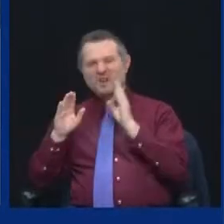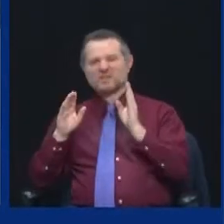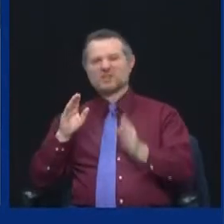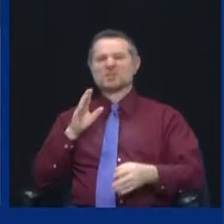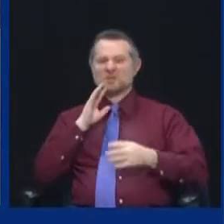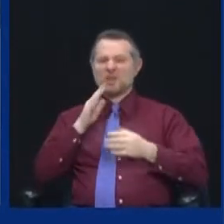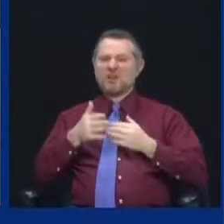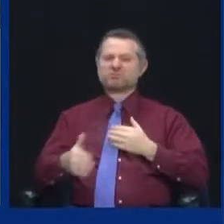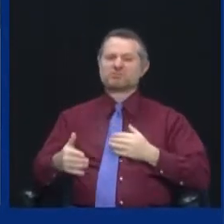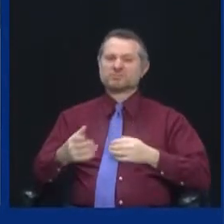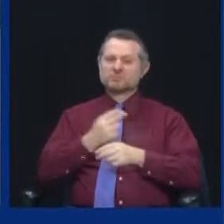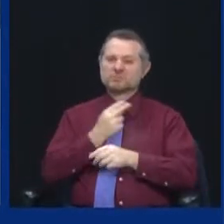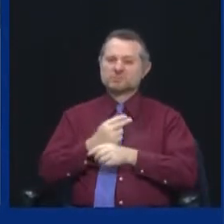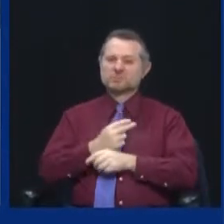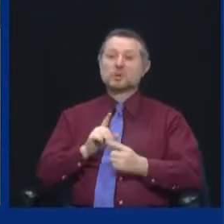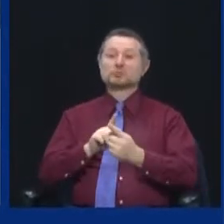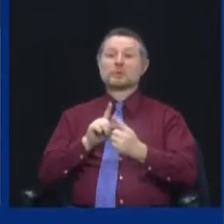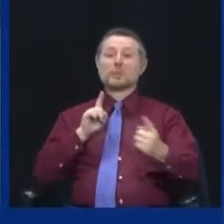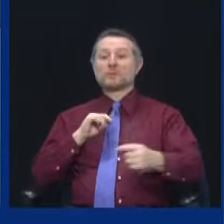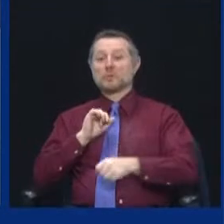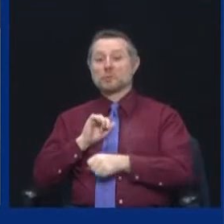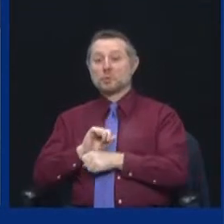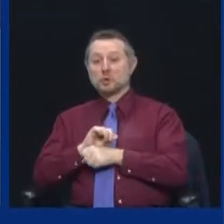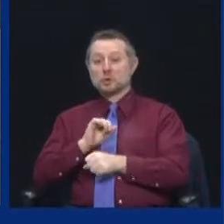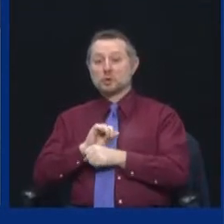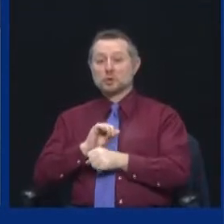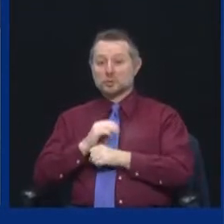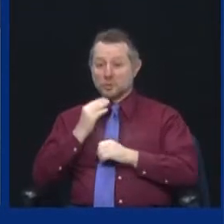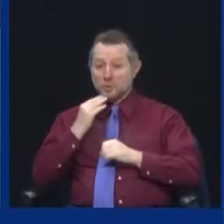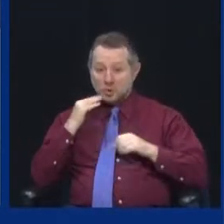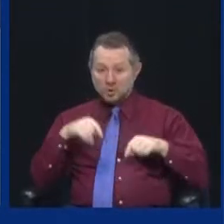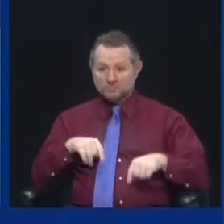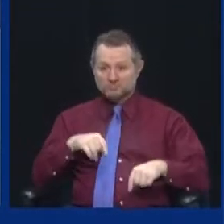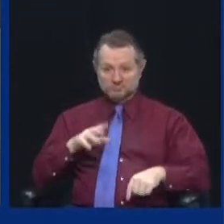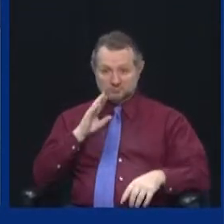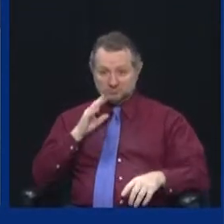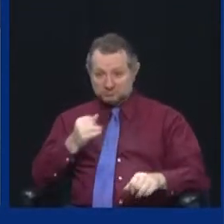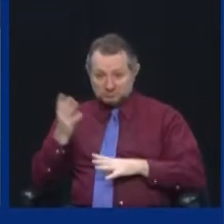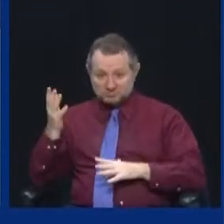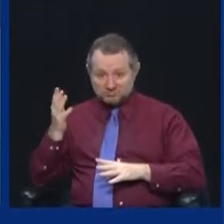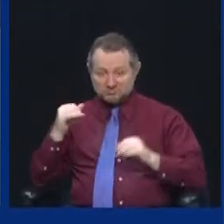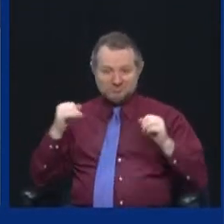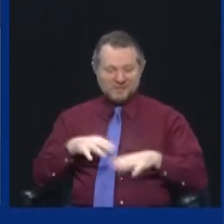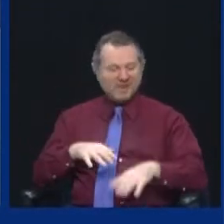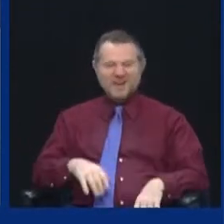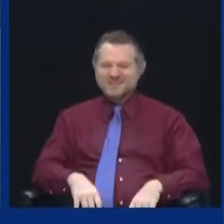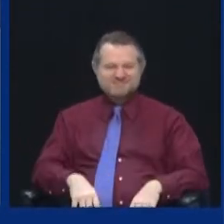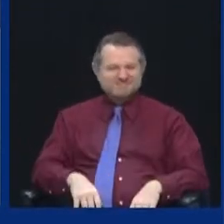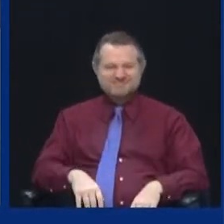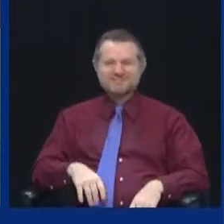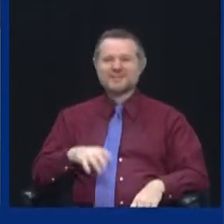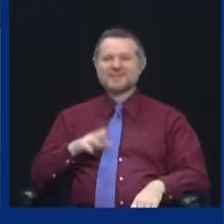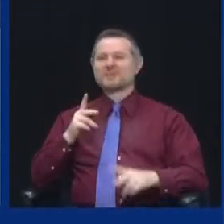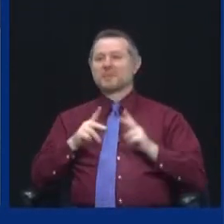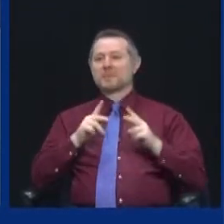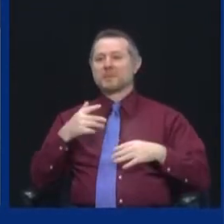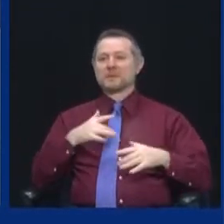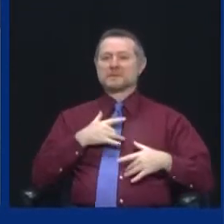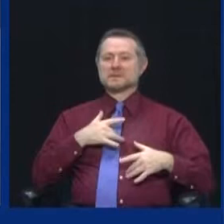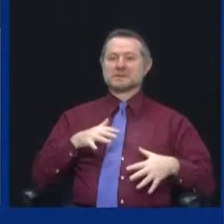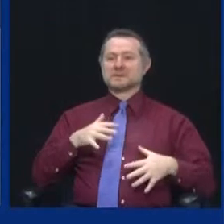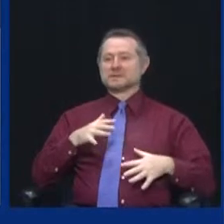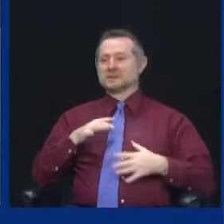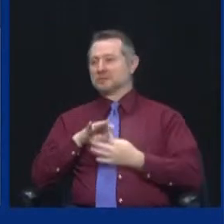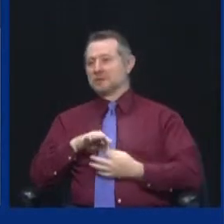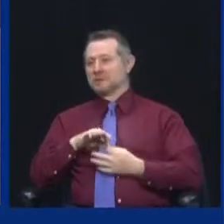working back in a can. You're not going to put people's anxiety about public health. That's not going to